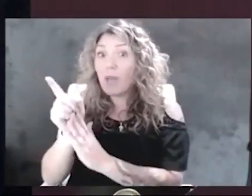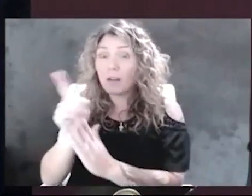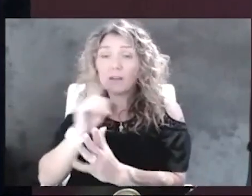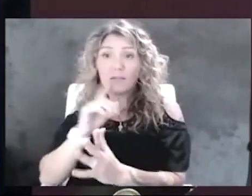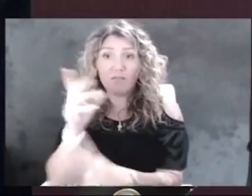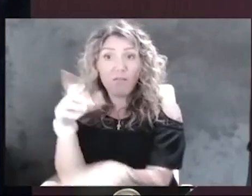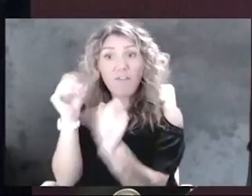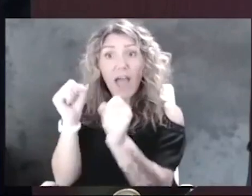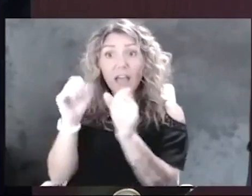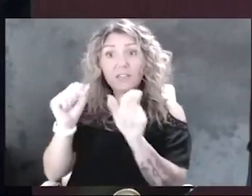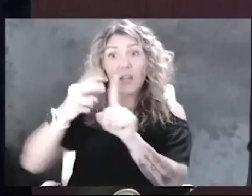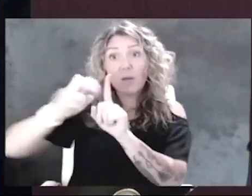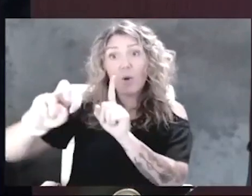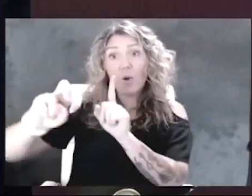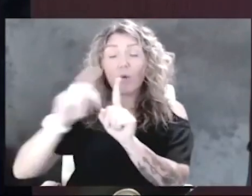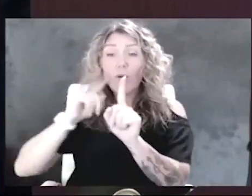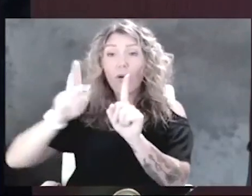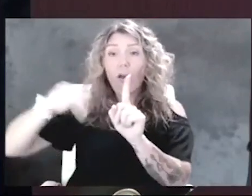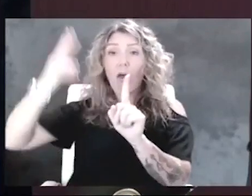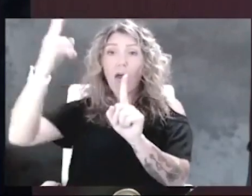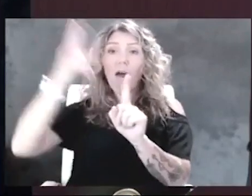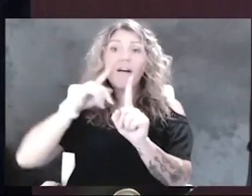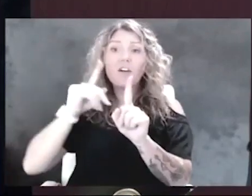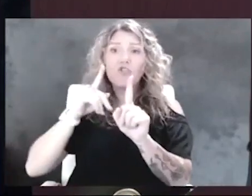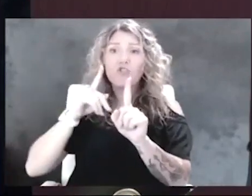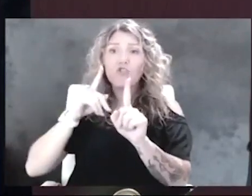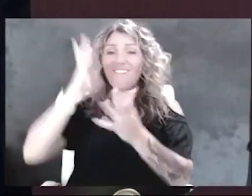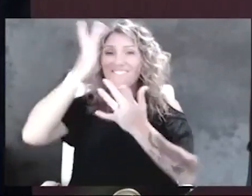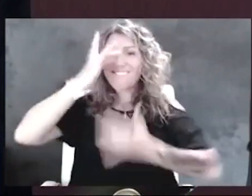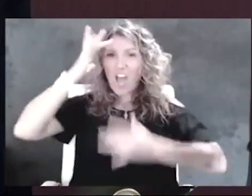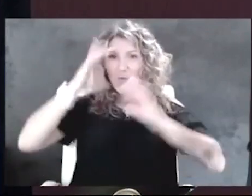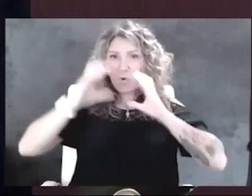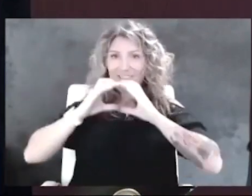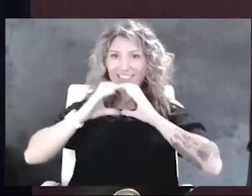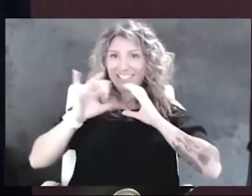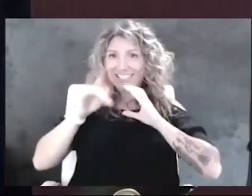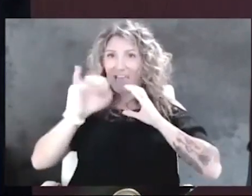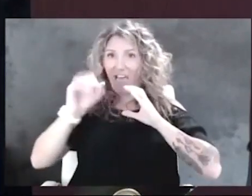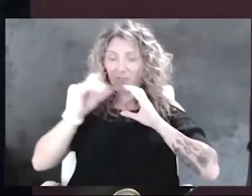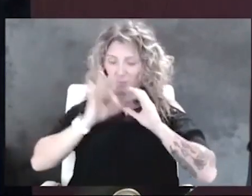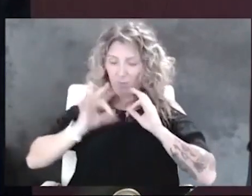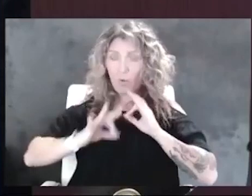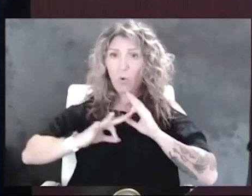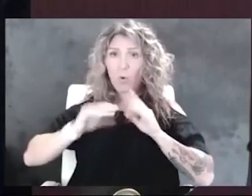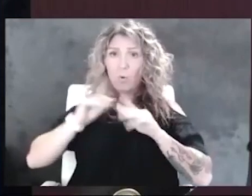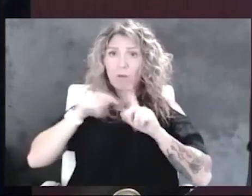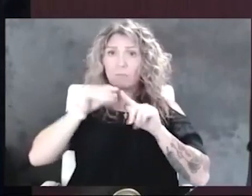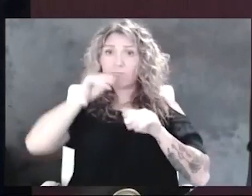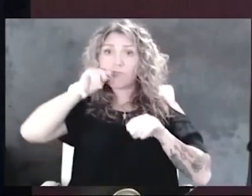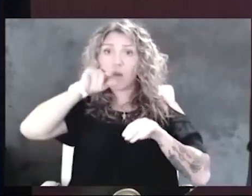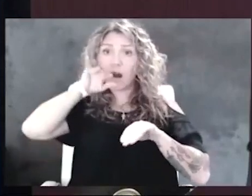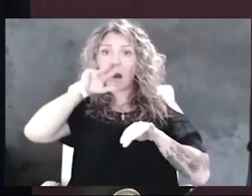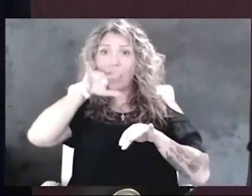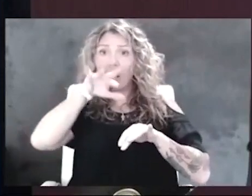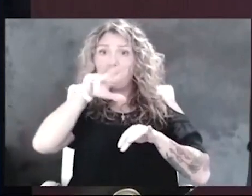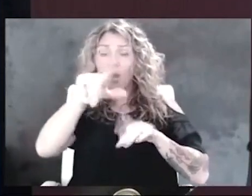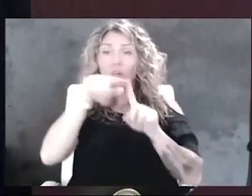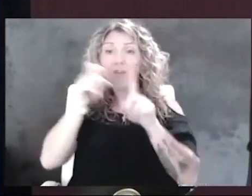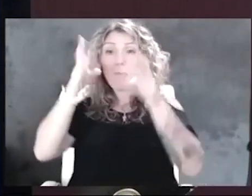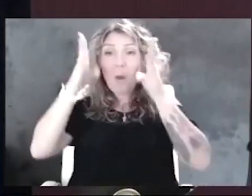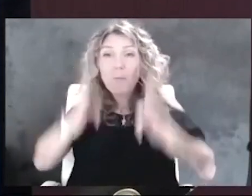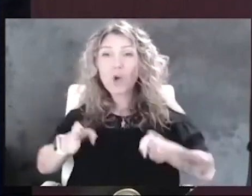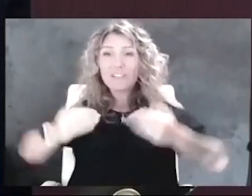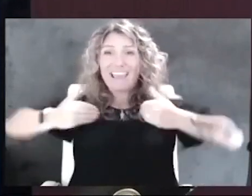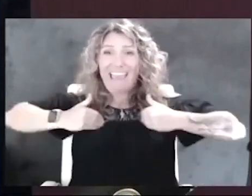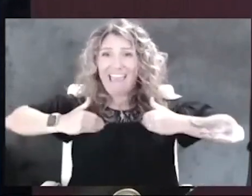higher degree of viral particles in your airway from the person who's transmitting it. And masks were known to be